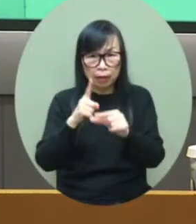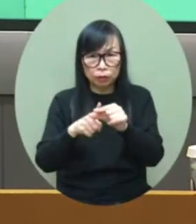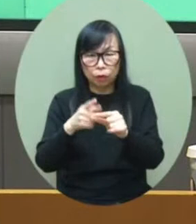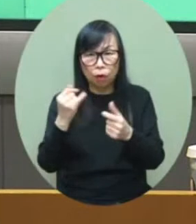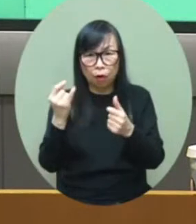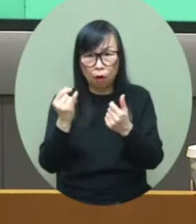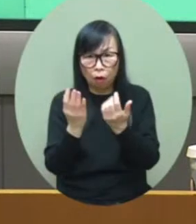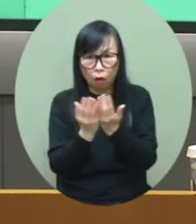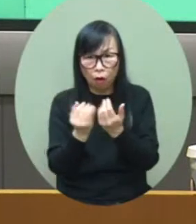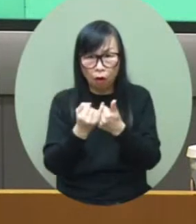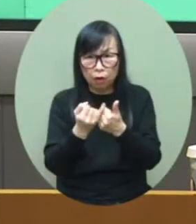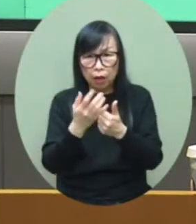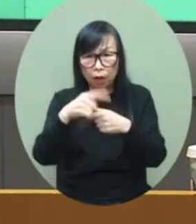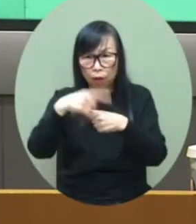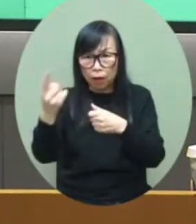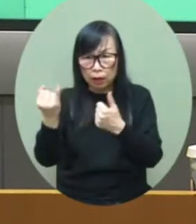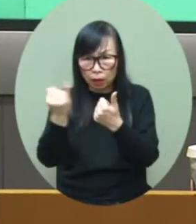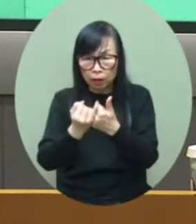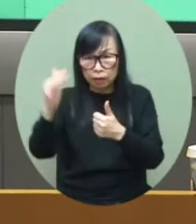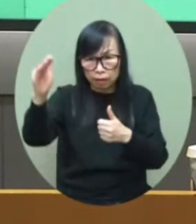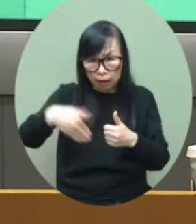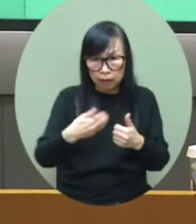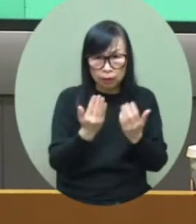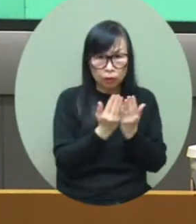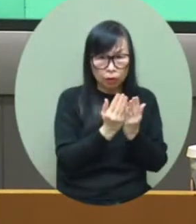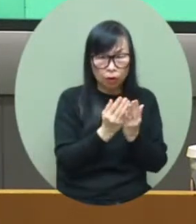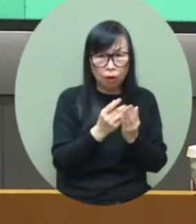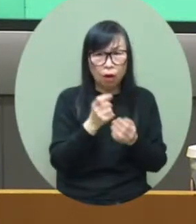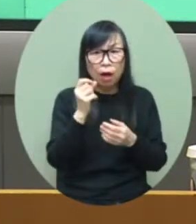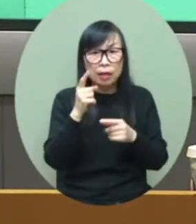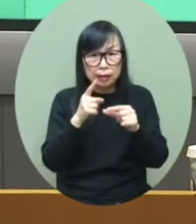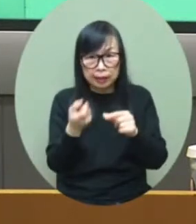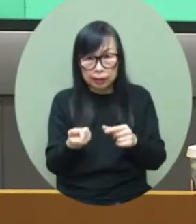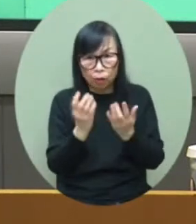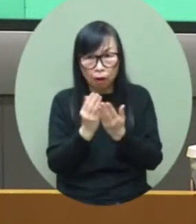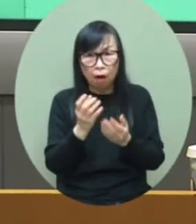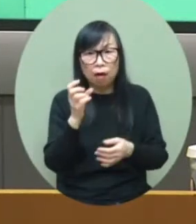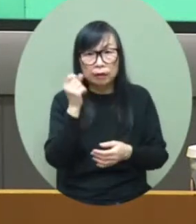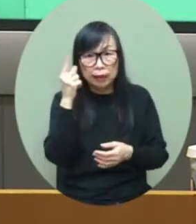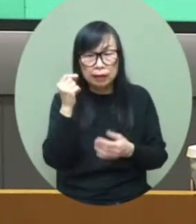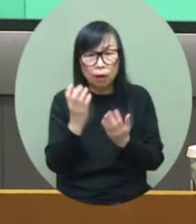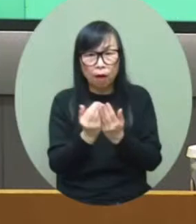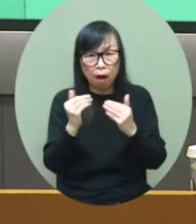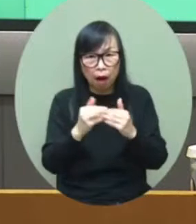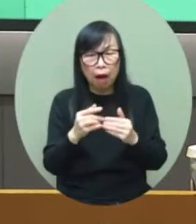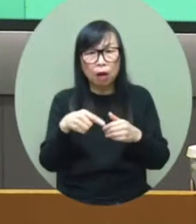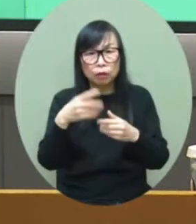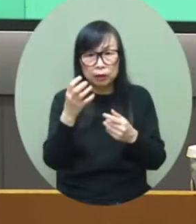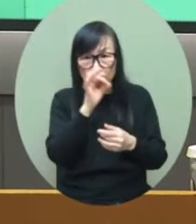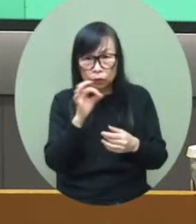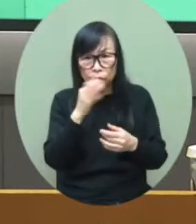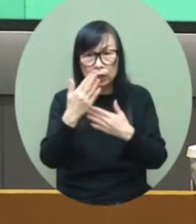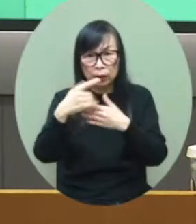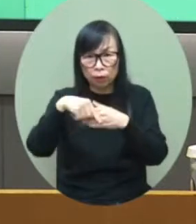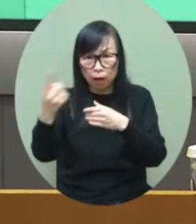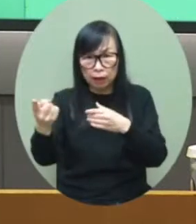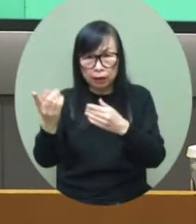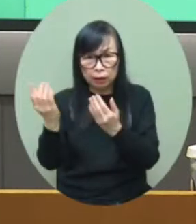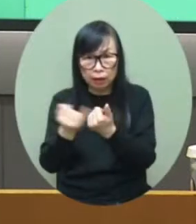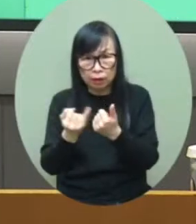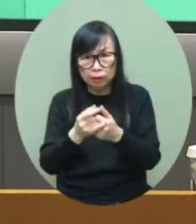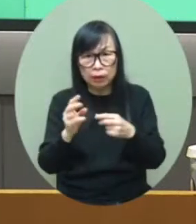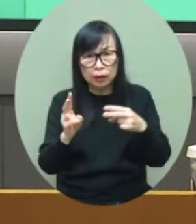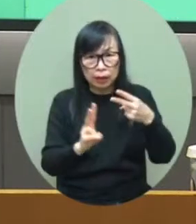8th of February, cross-boundary secondary students would be arranged to come back to Hong Kong for school. For primary students and